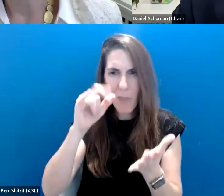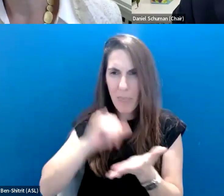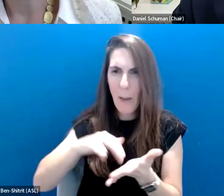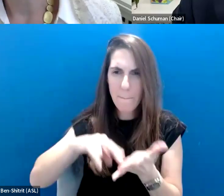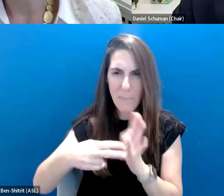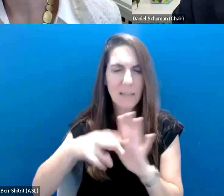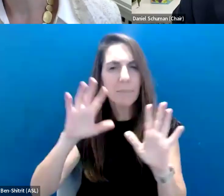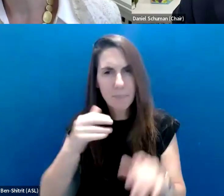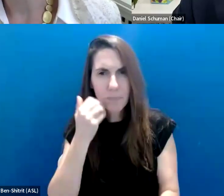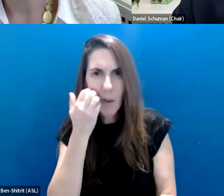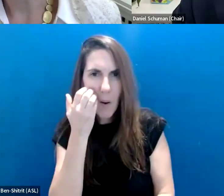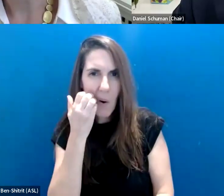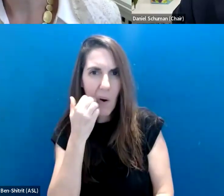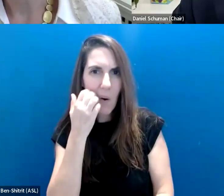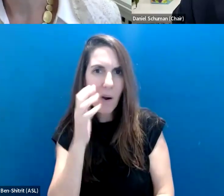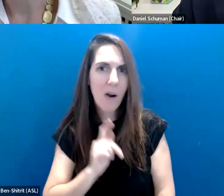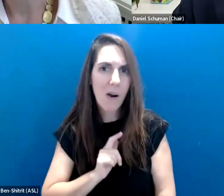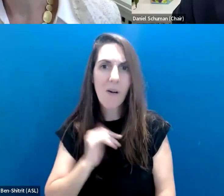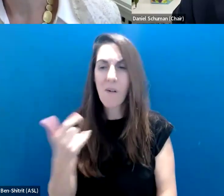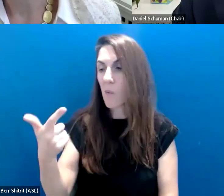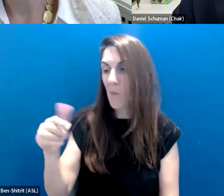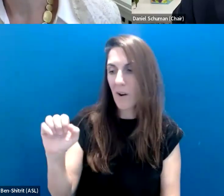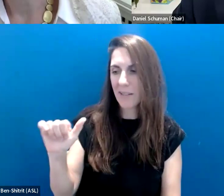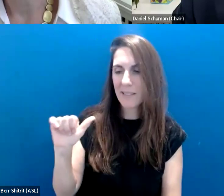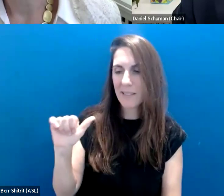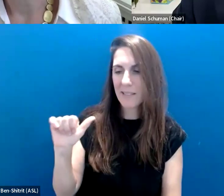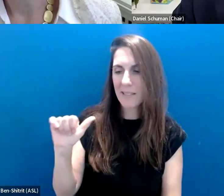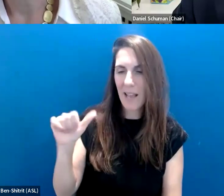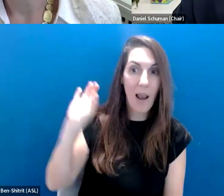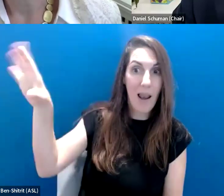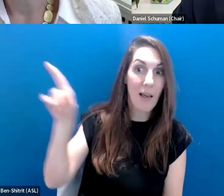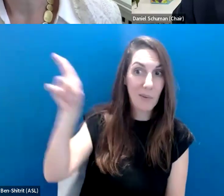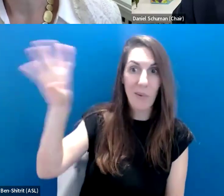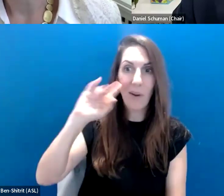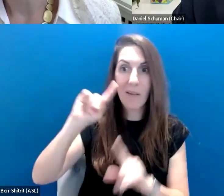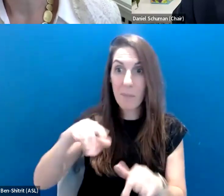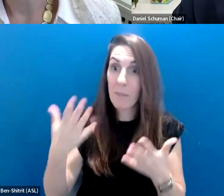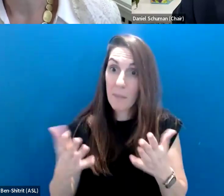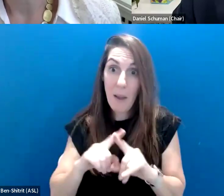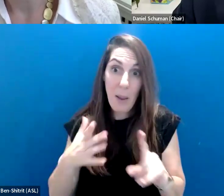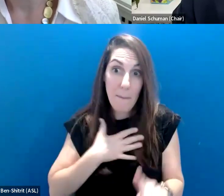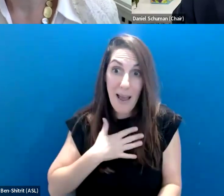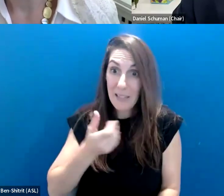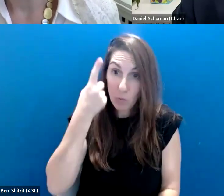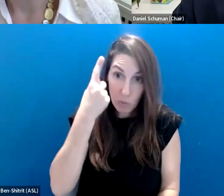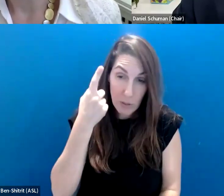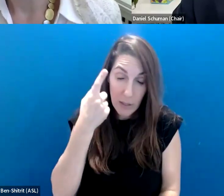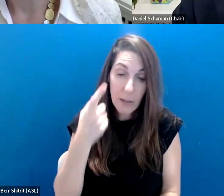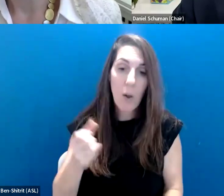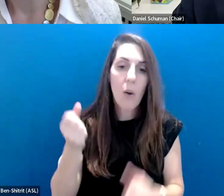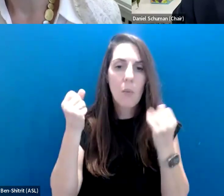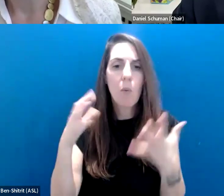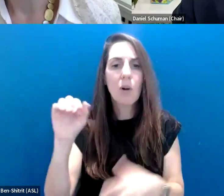I'm gonna throw this at the GSA folks in just a second, but my understanding is, and this could be incorrect, but my understanding is the